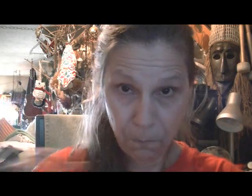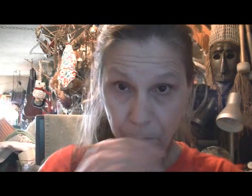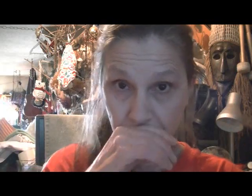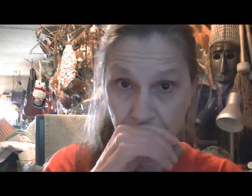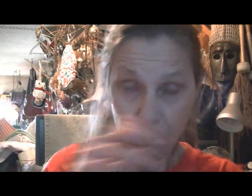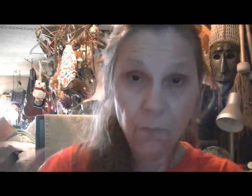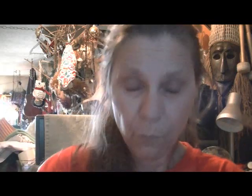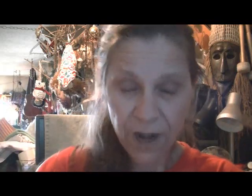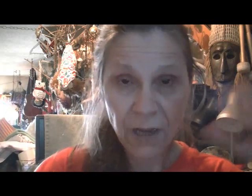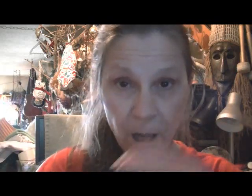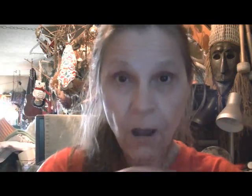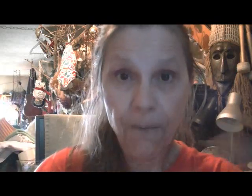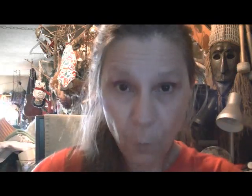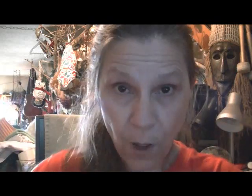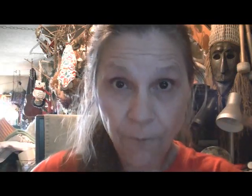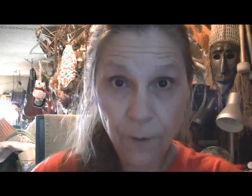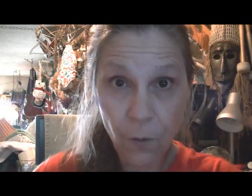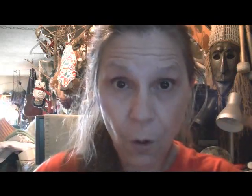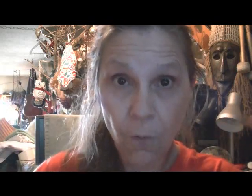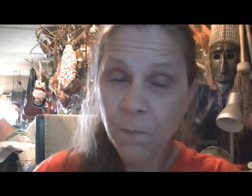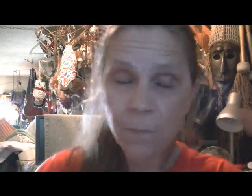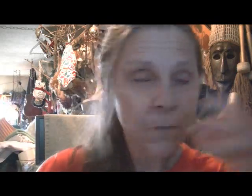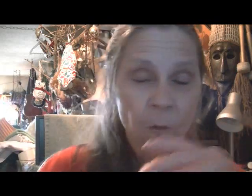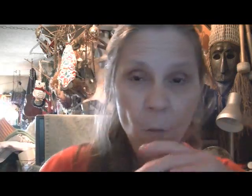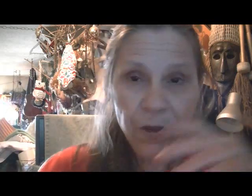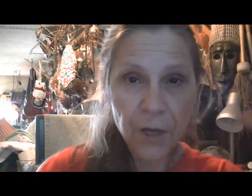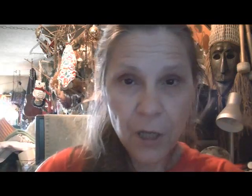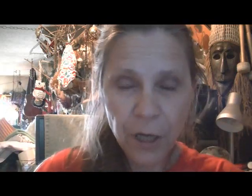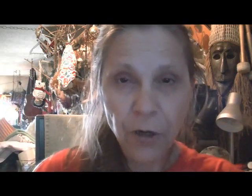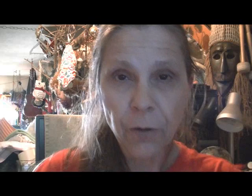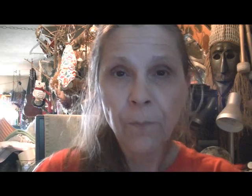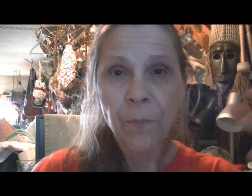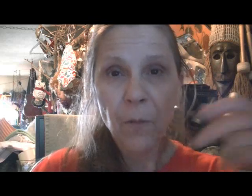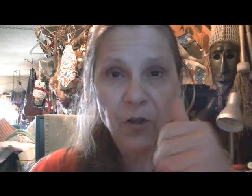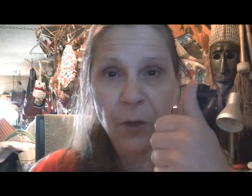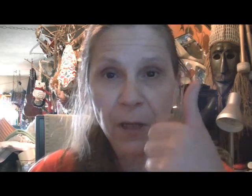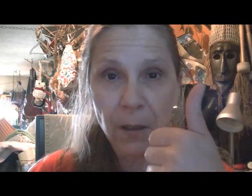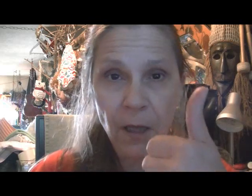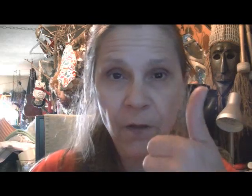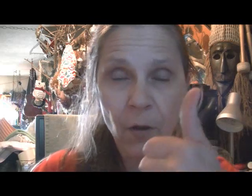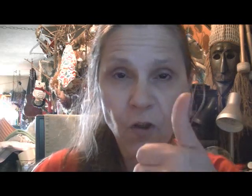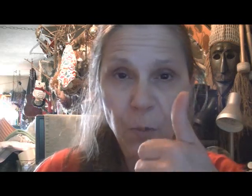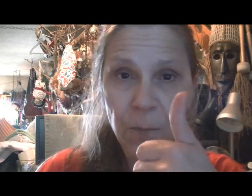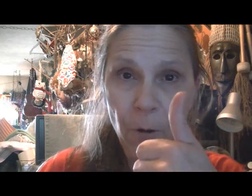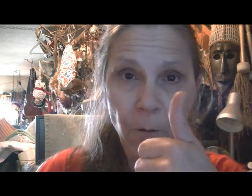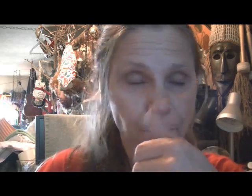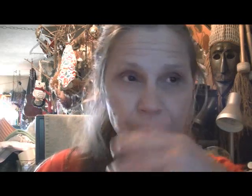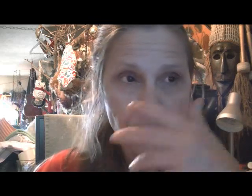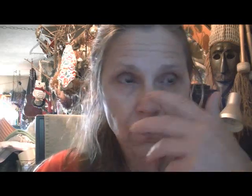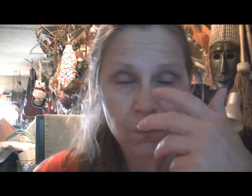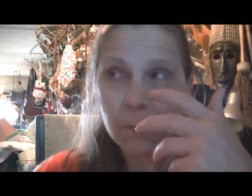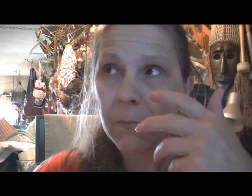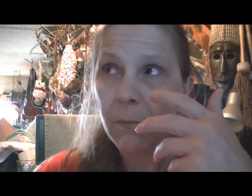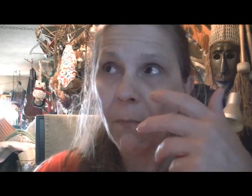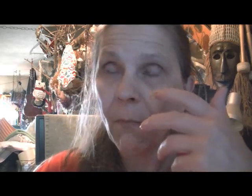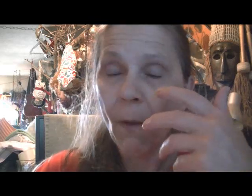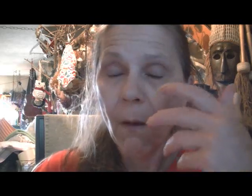people, right, kick off the welfare roll within a year between giving those people,